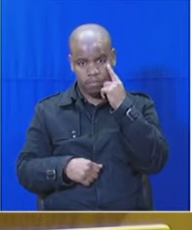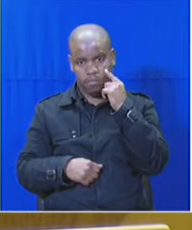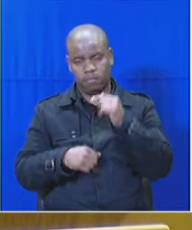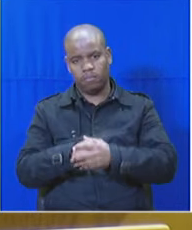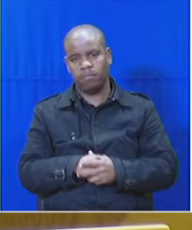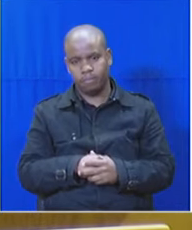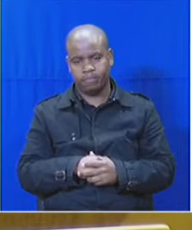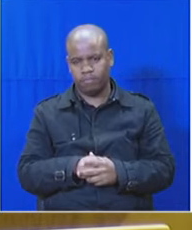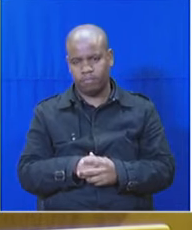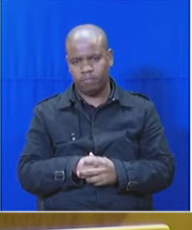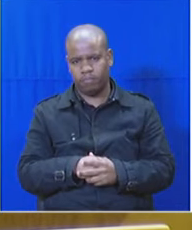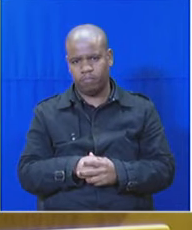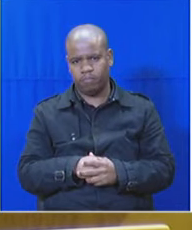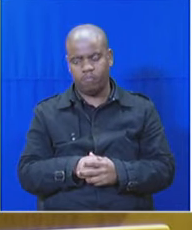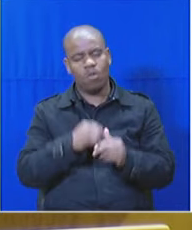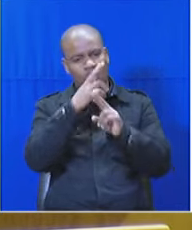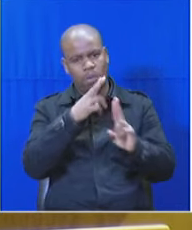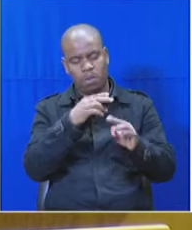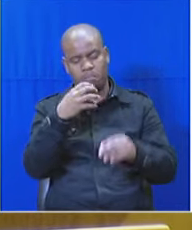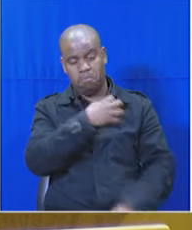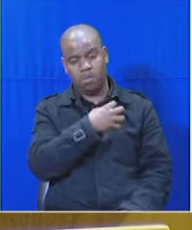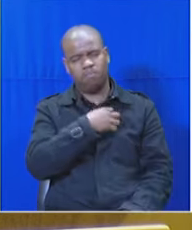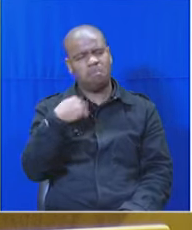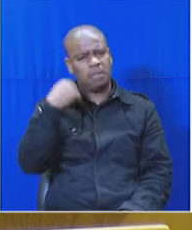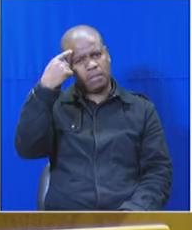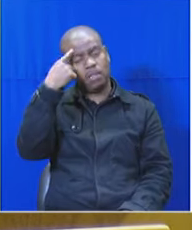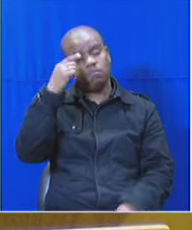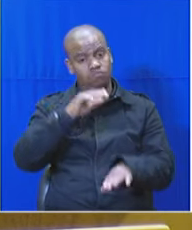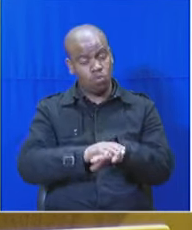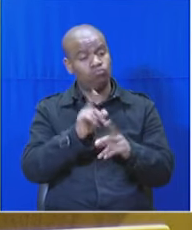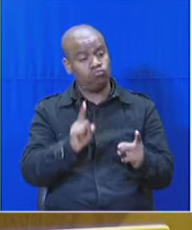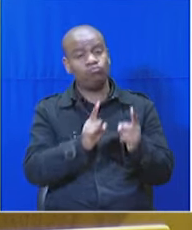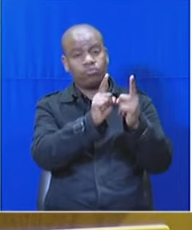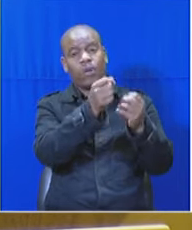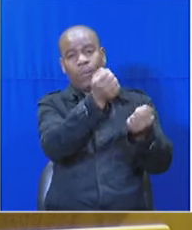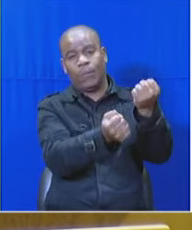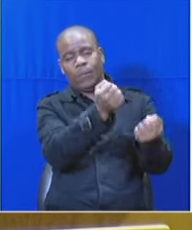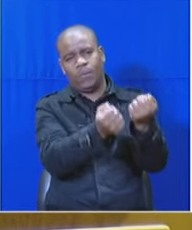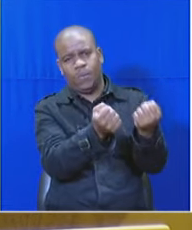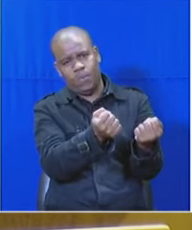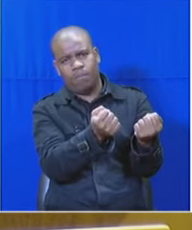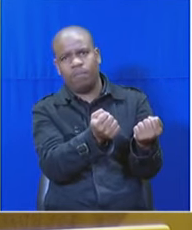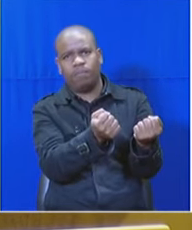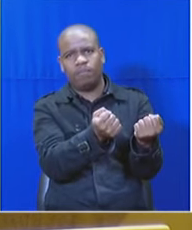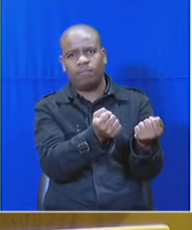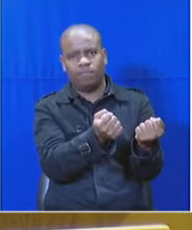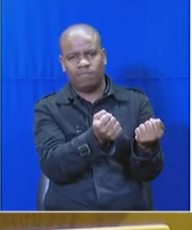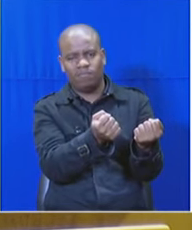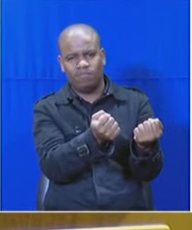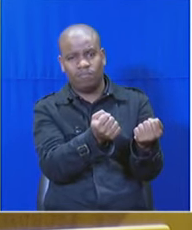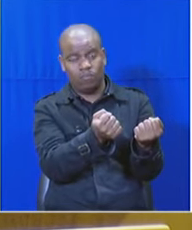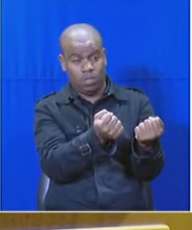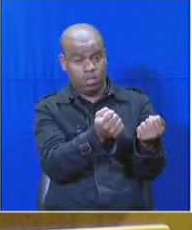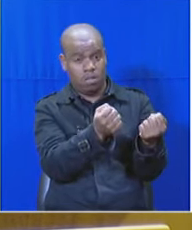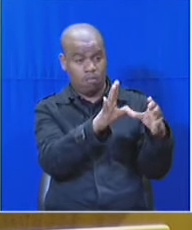Honorable Minister, I think we need to engage with the judiciary, the justice